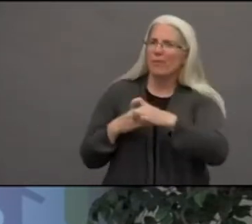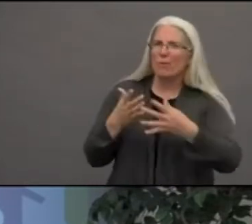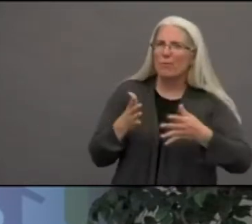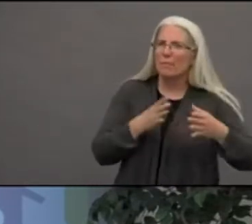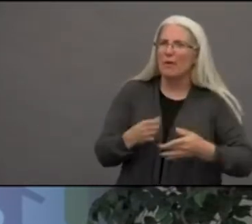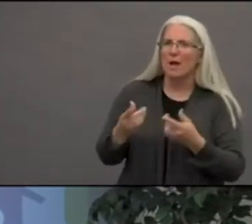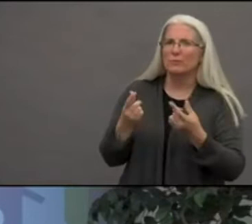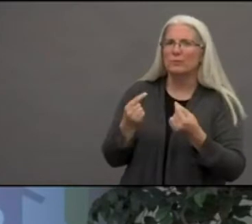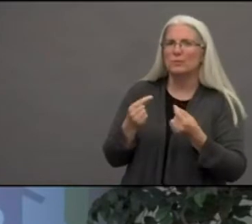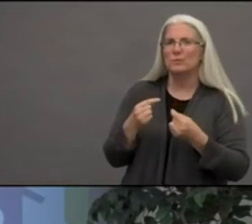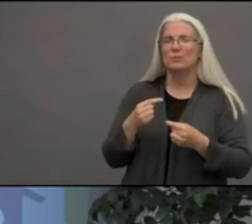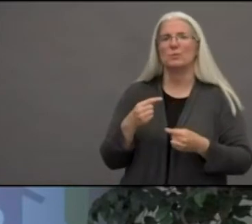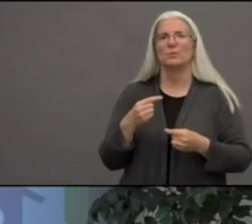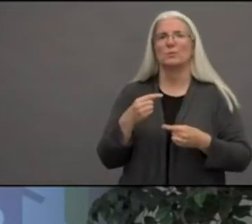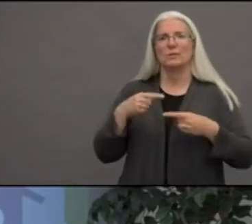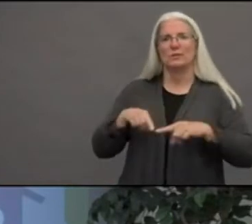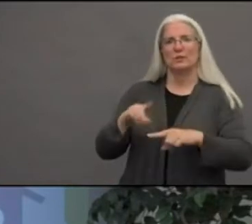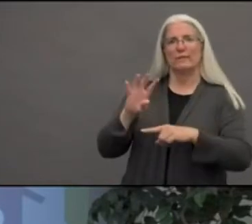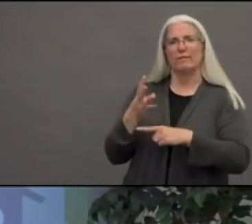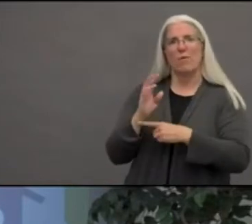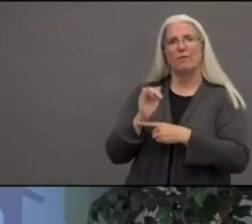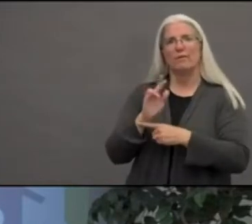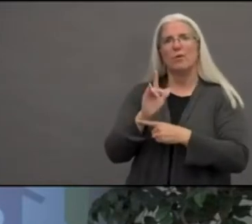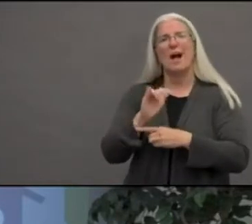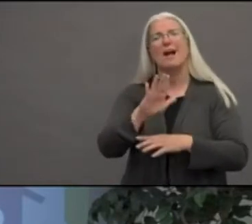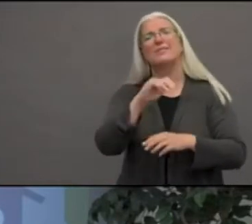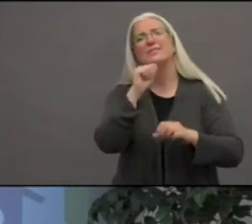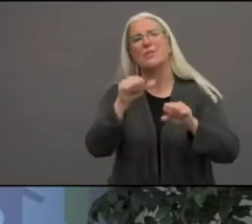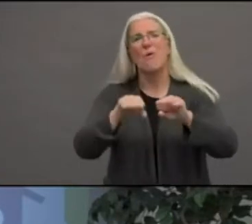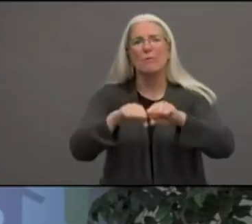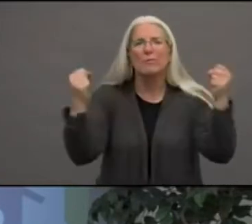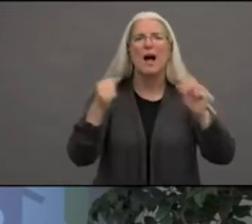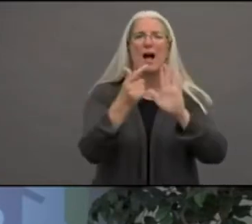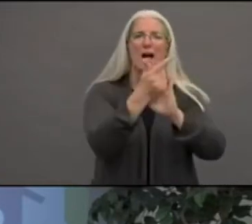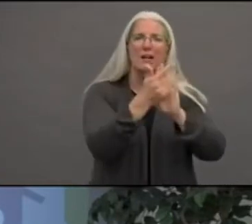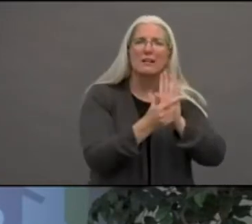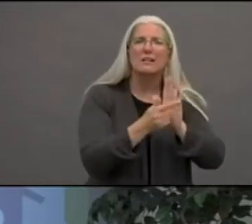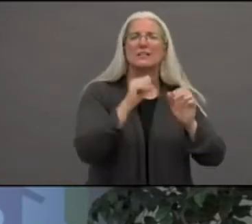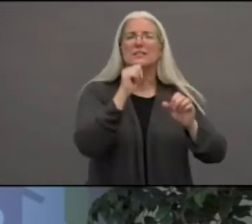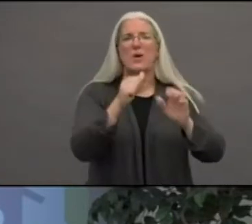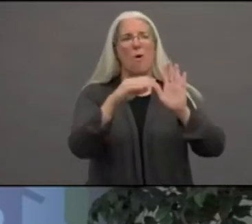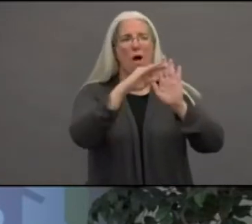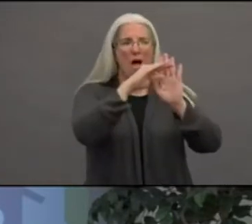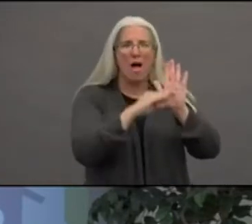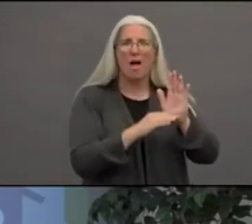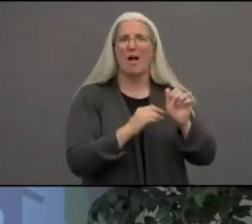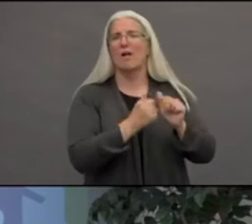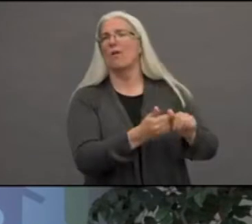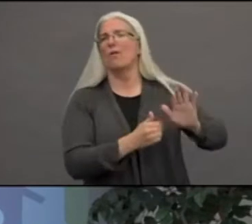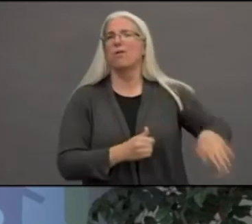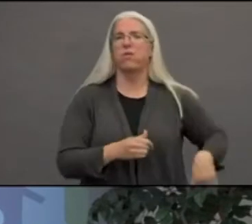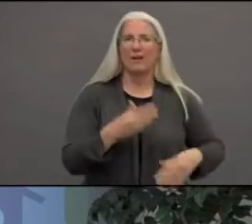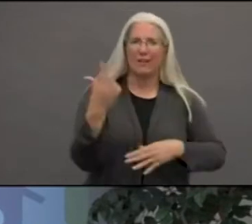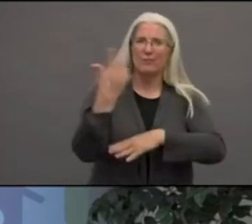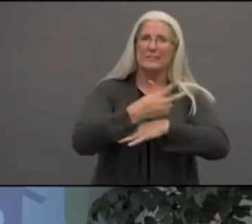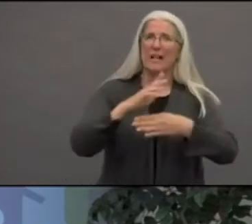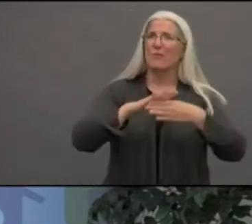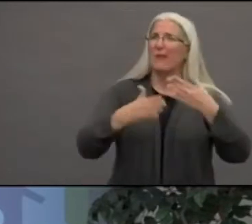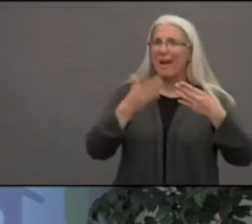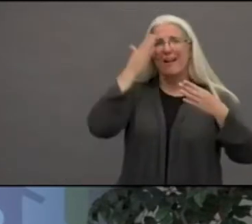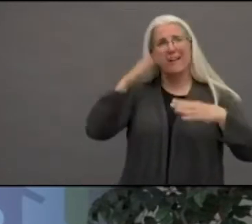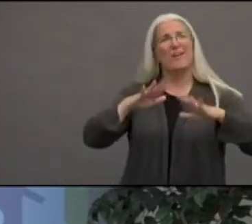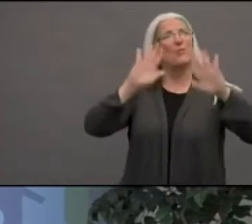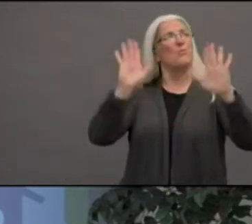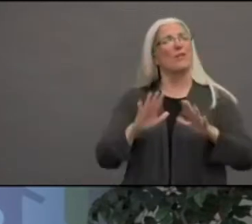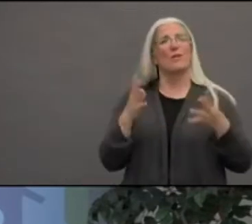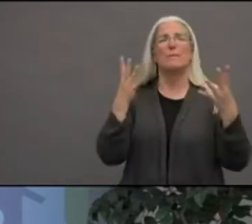don't do this. Don't leave, don't see your friends Yeah. and family. It's especially a 3-day weekend, the summer, the weather's great. I plan on